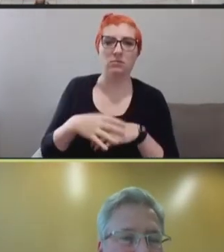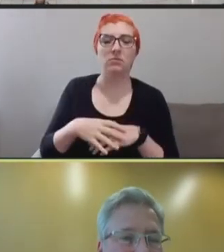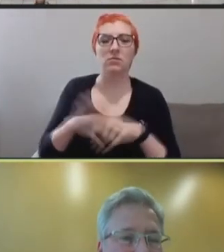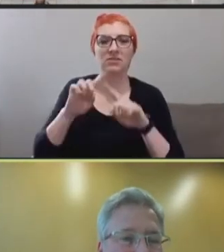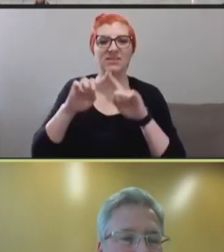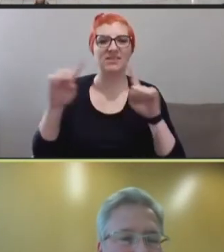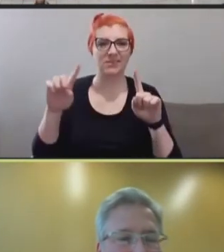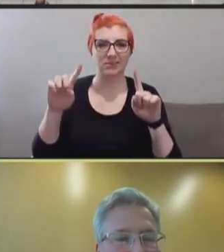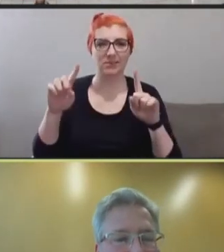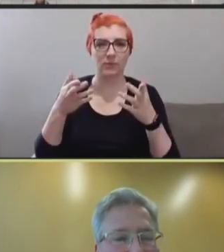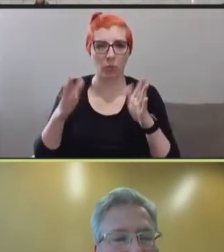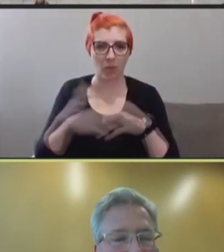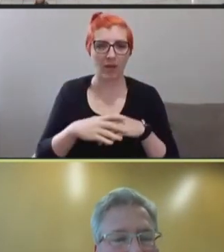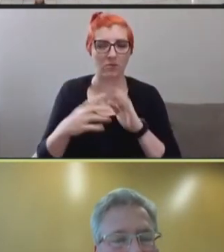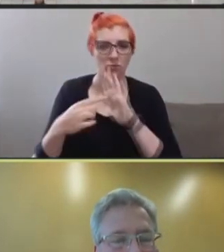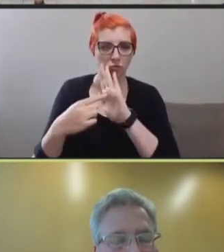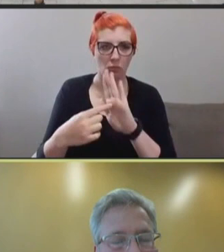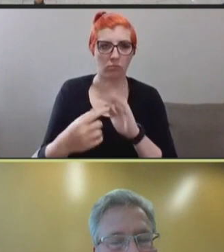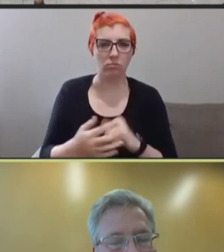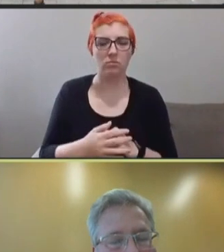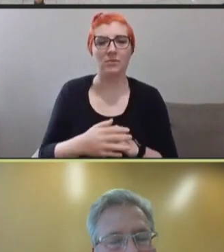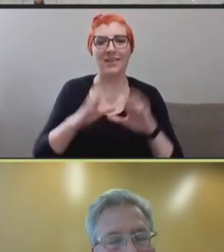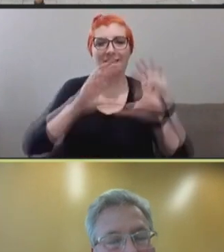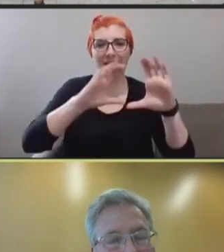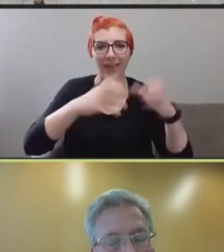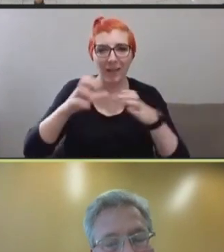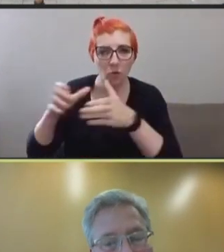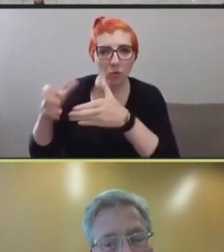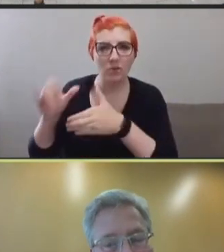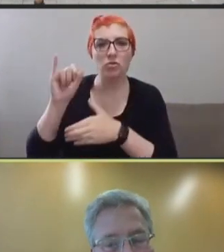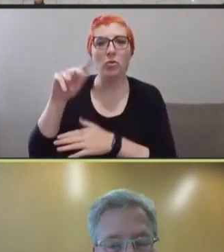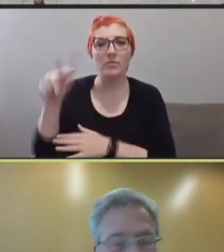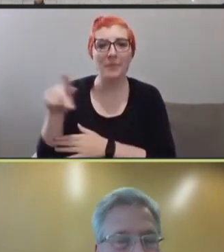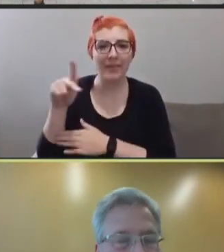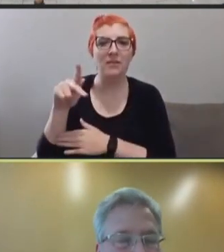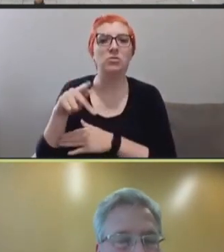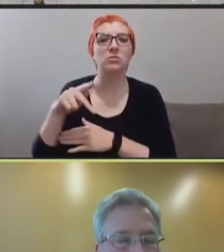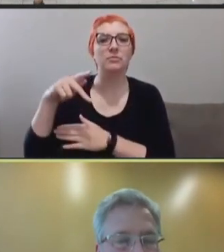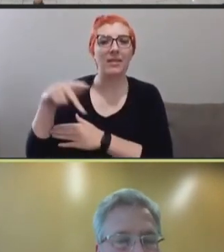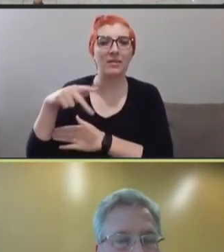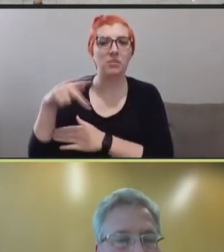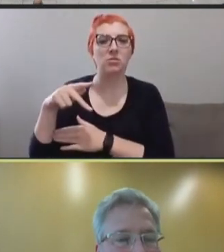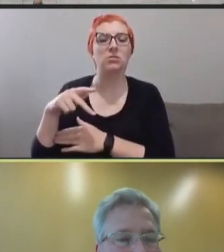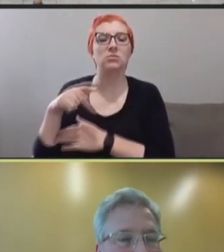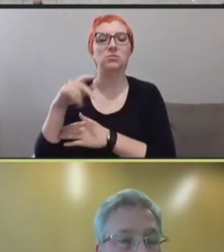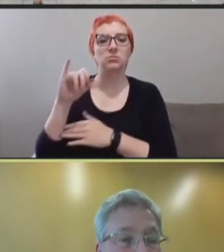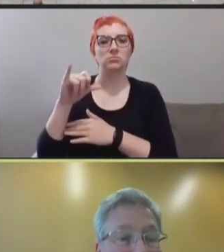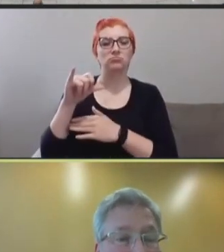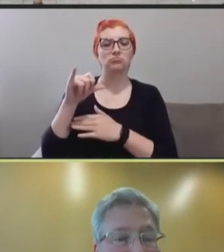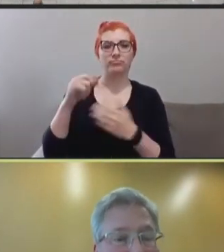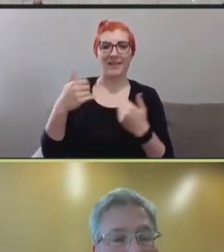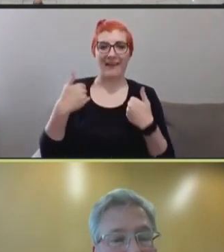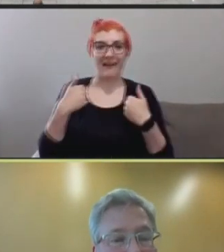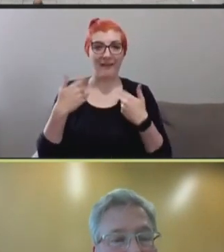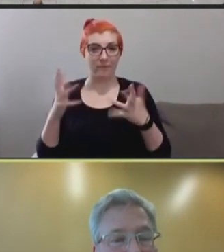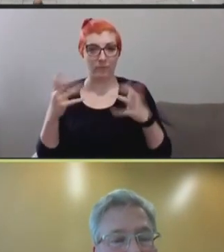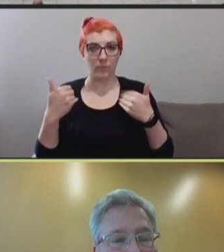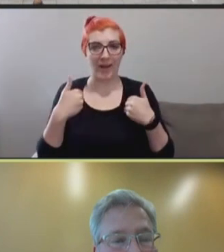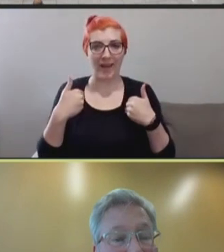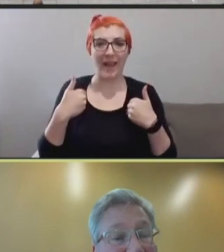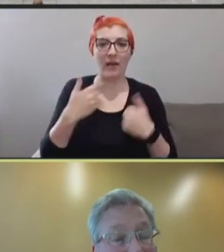and the categorization of those pathogens for which there are existing products, that increasing